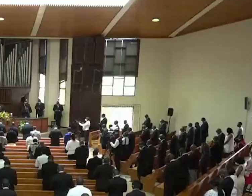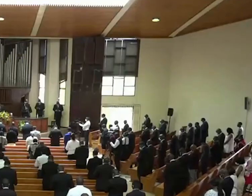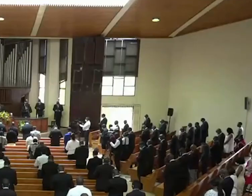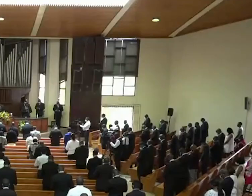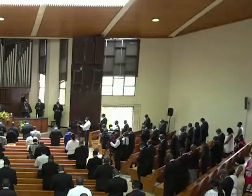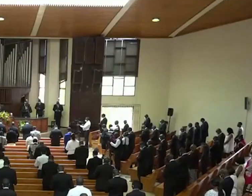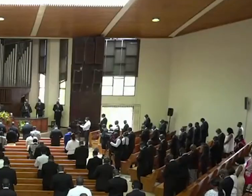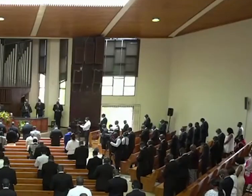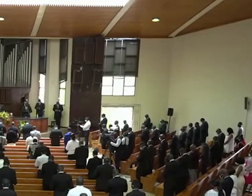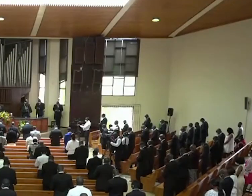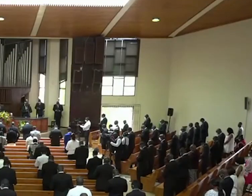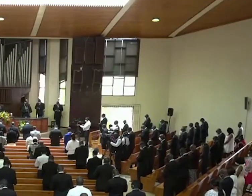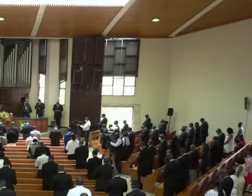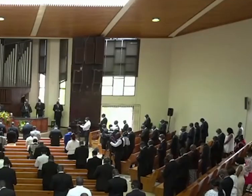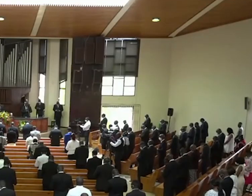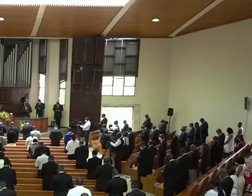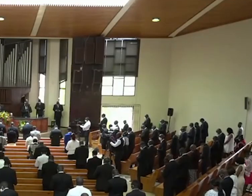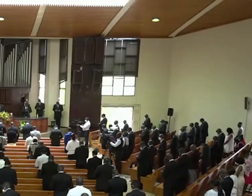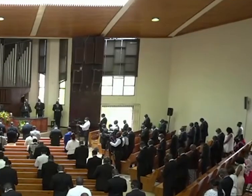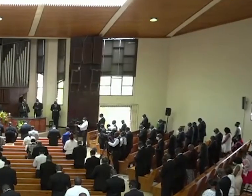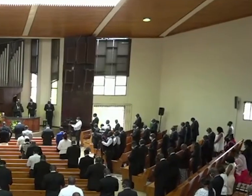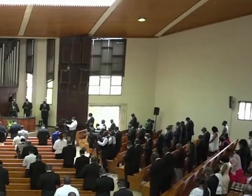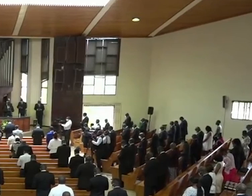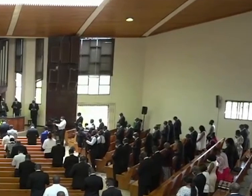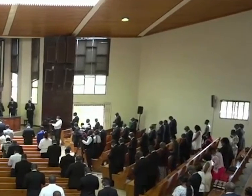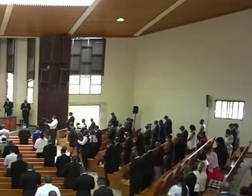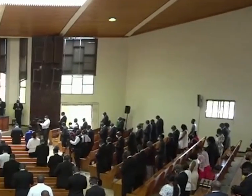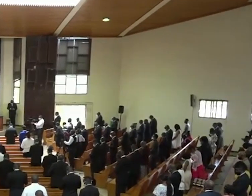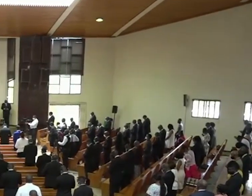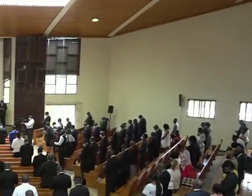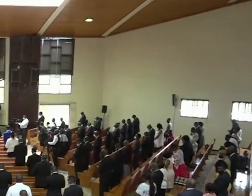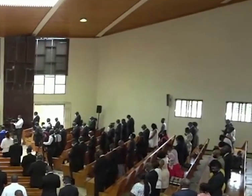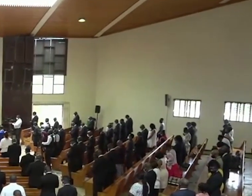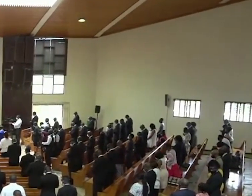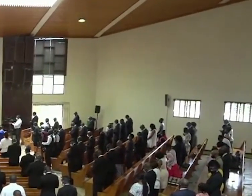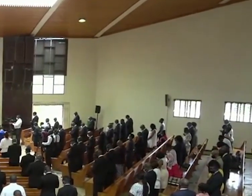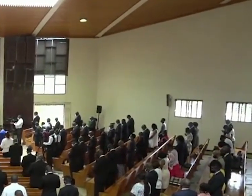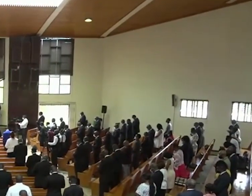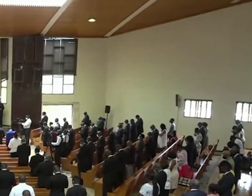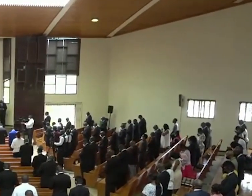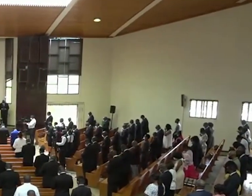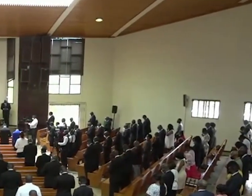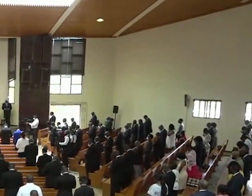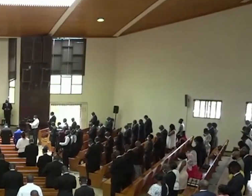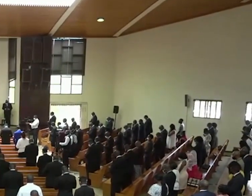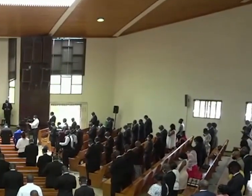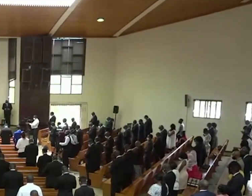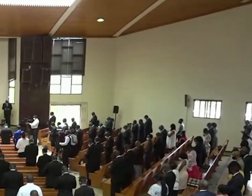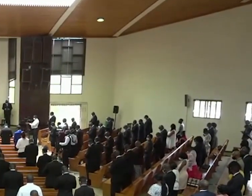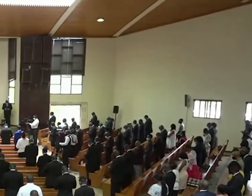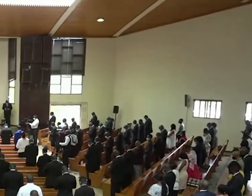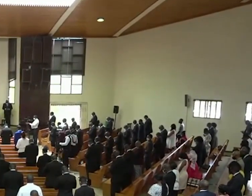heaven. Zikomo atete watu wachikondi wakumwamba. Thank you for that which we have experienced this morning. Zikomo kwa